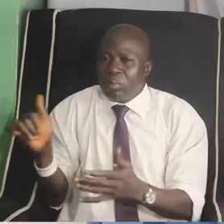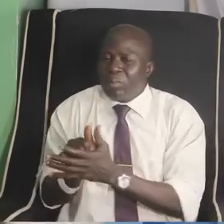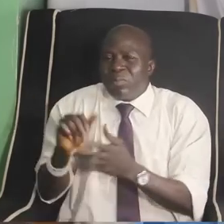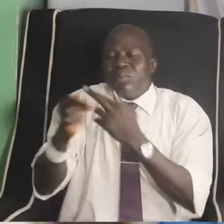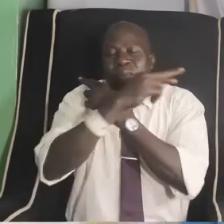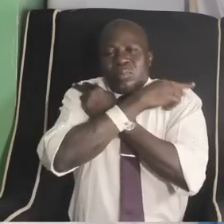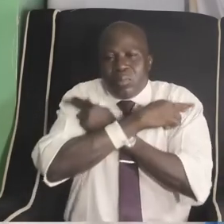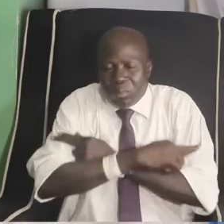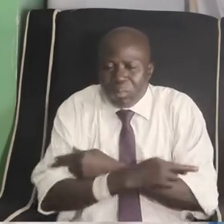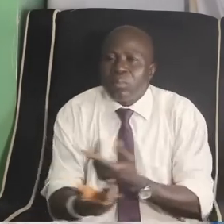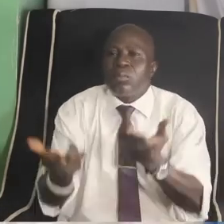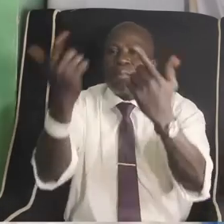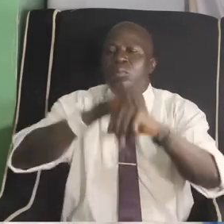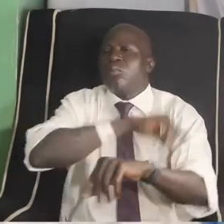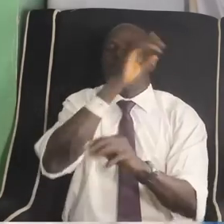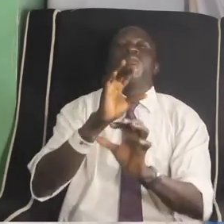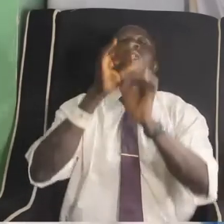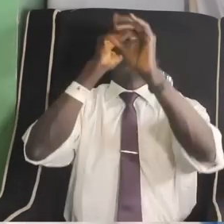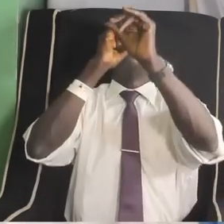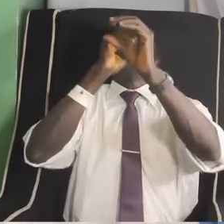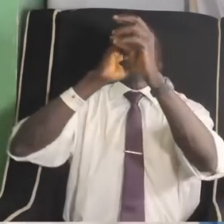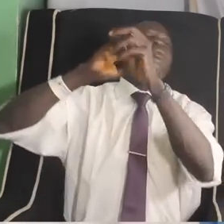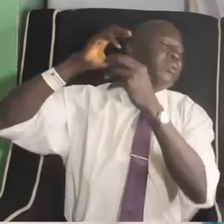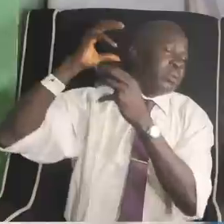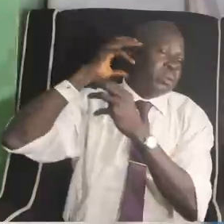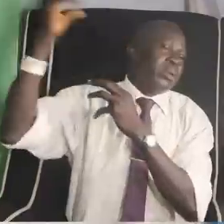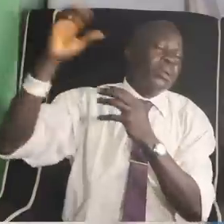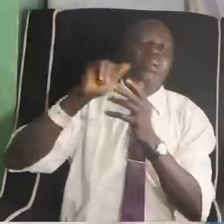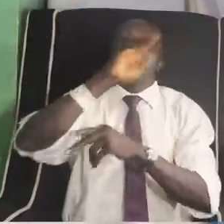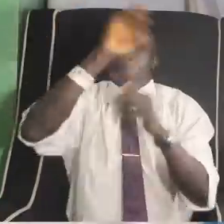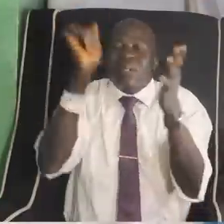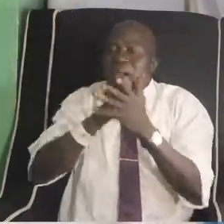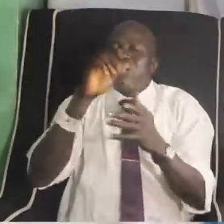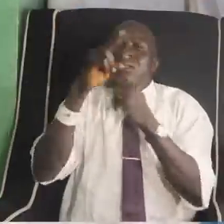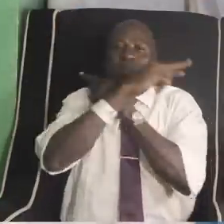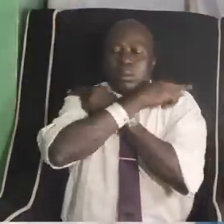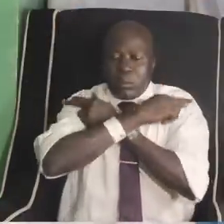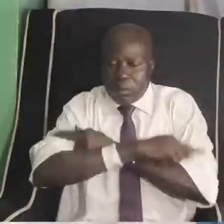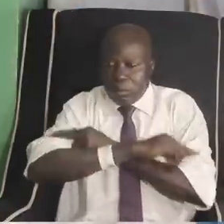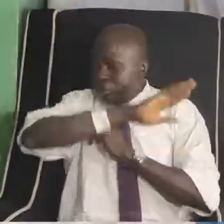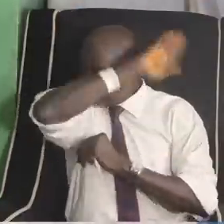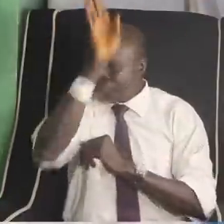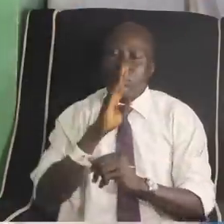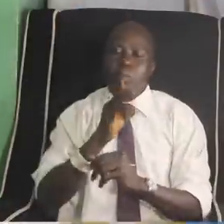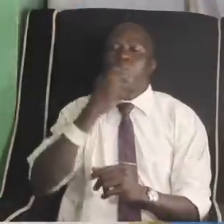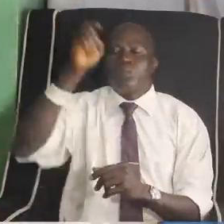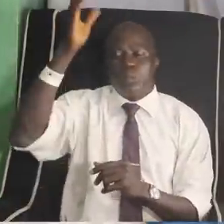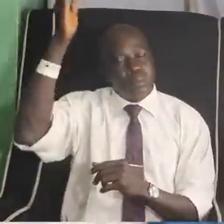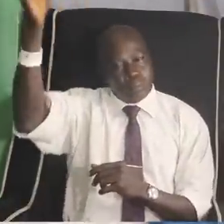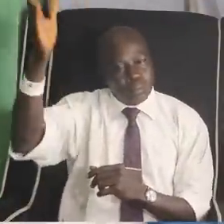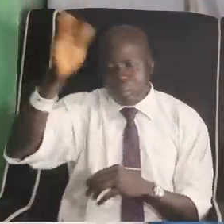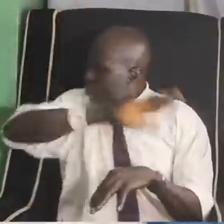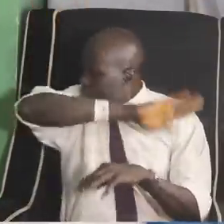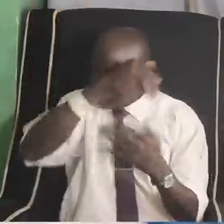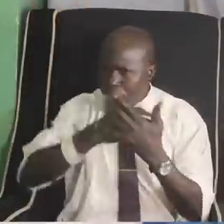there's a rest that is coming ahead. When the trumpet will sound. That's the rest. You must not be